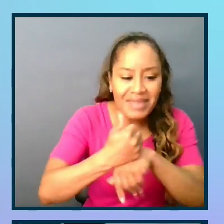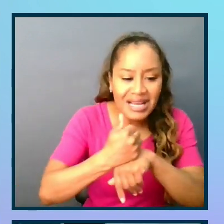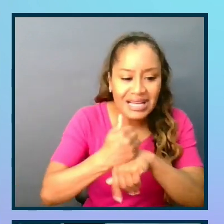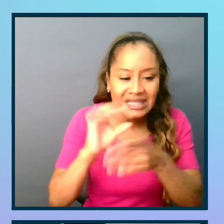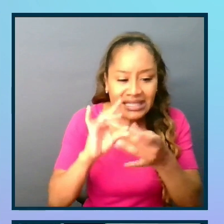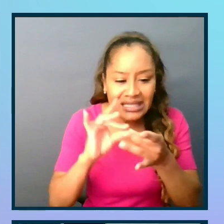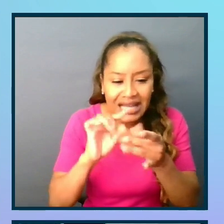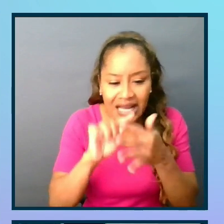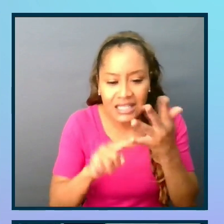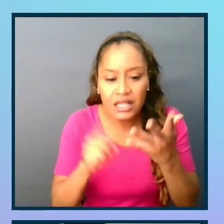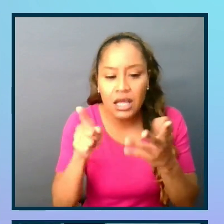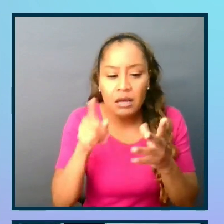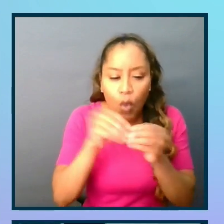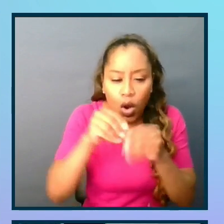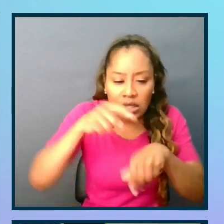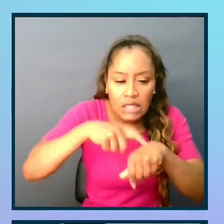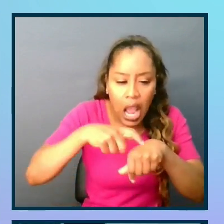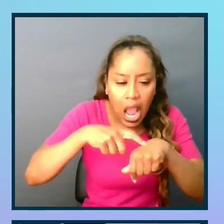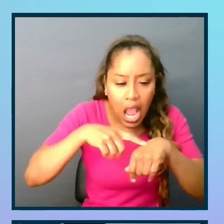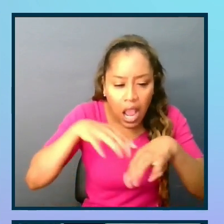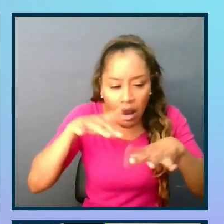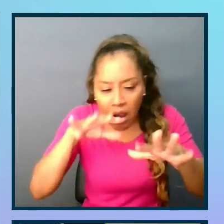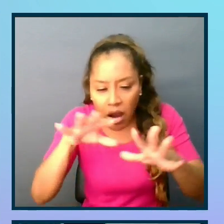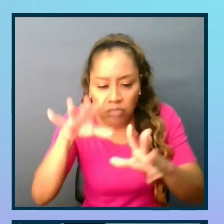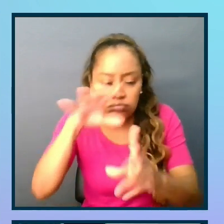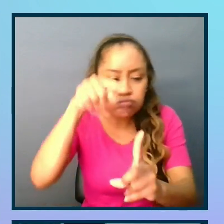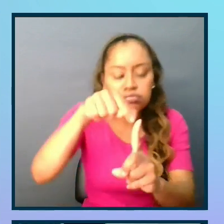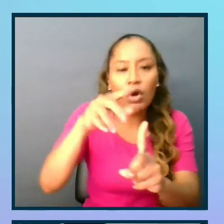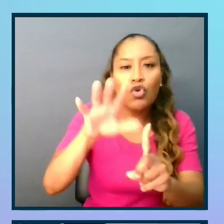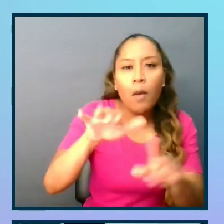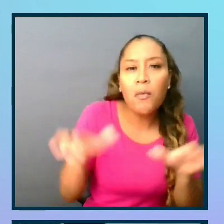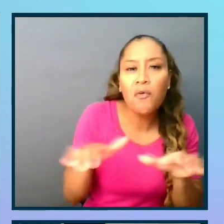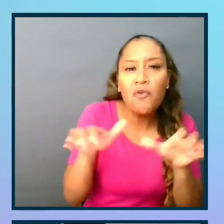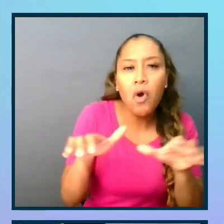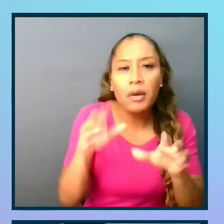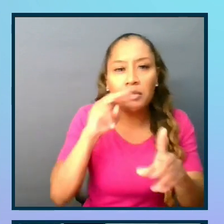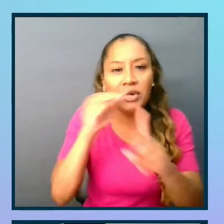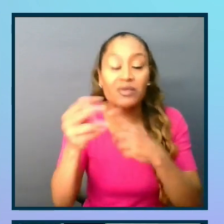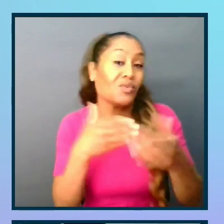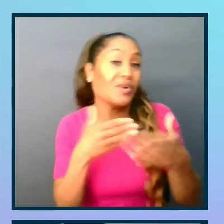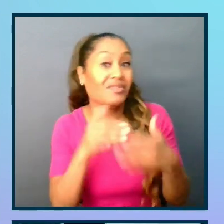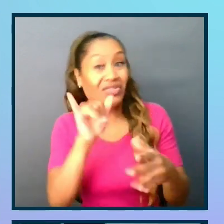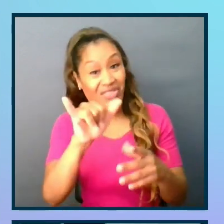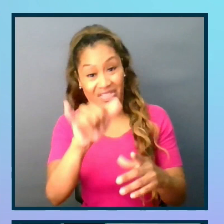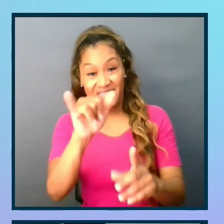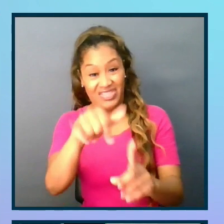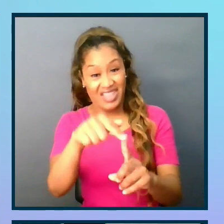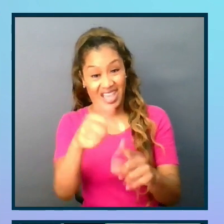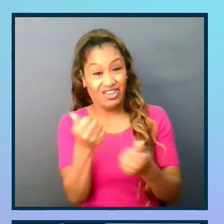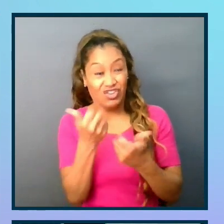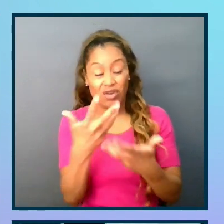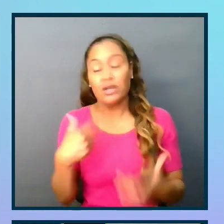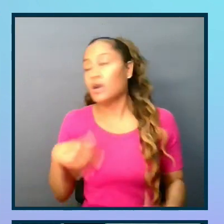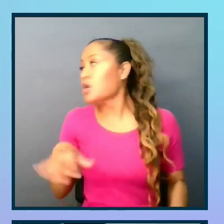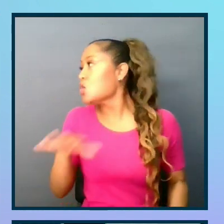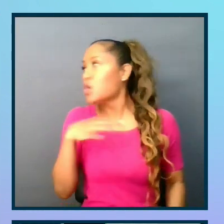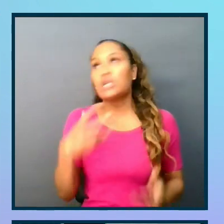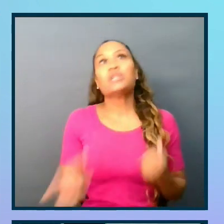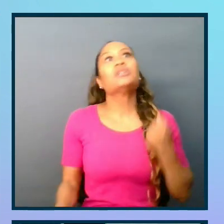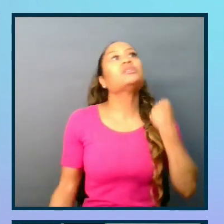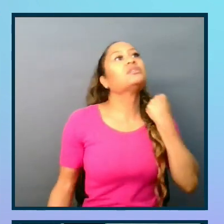more time hammering on it from performance perspective or whatever else it might be. But this ends up saving us so much